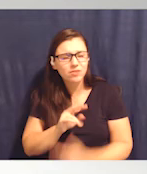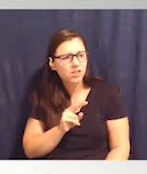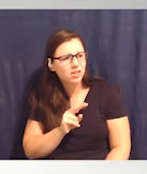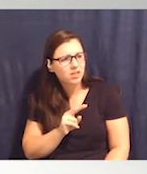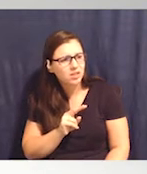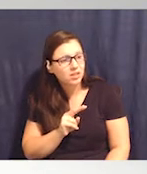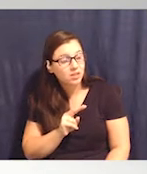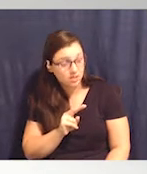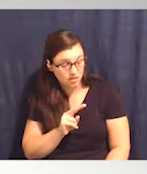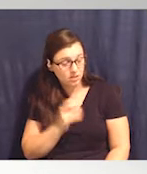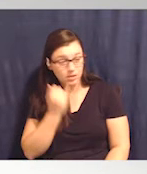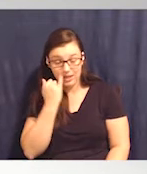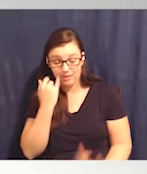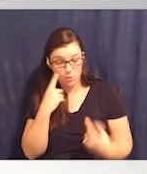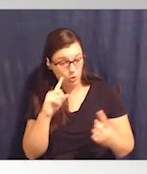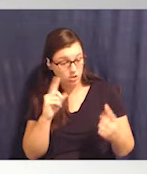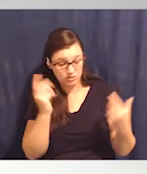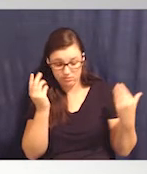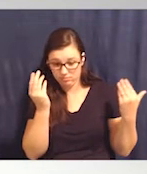it.